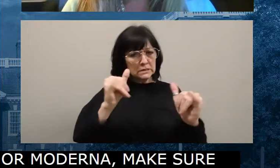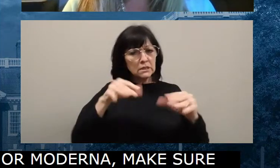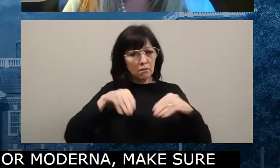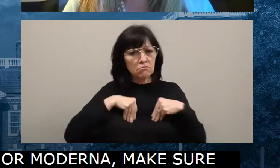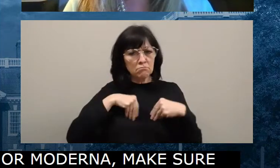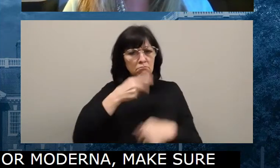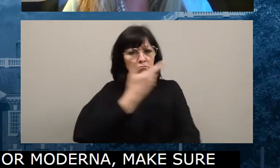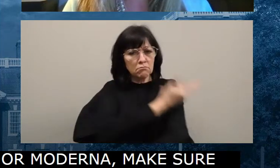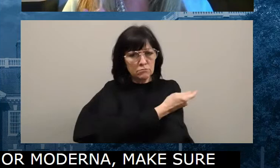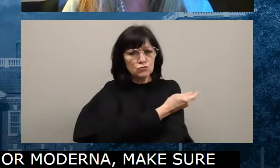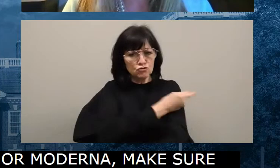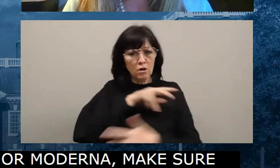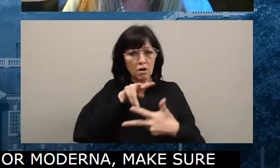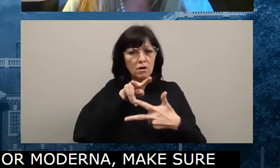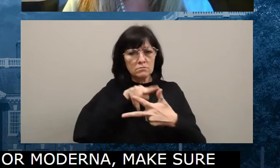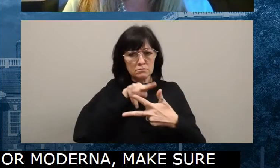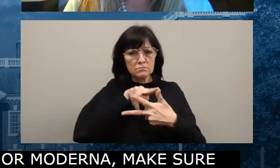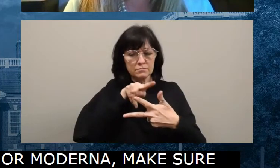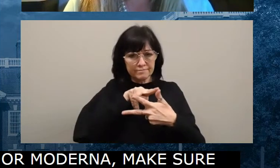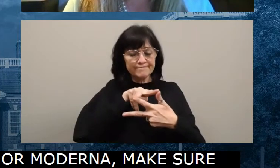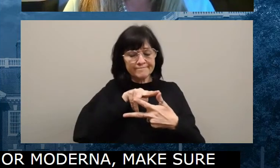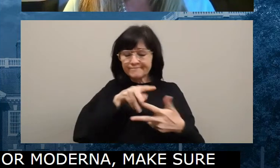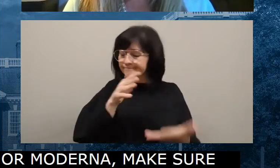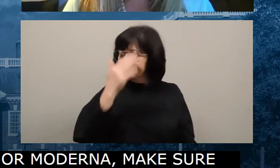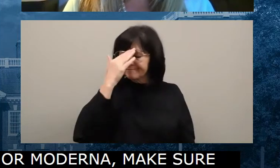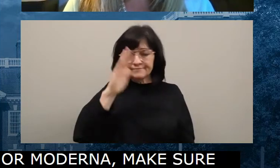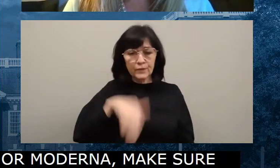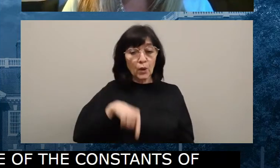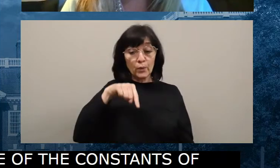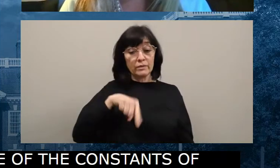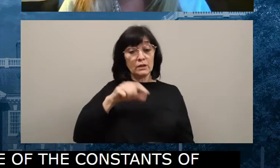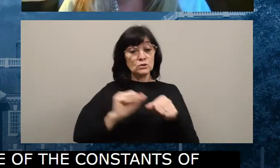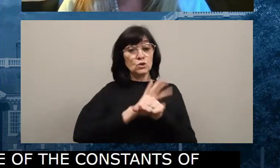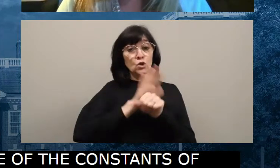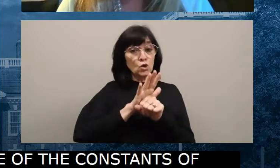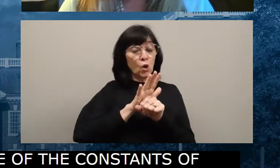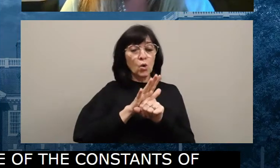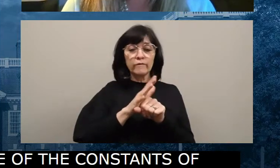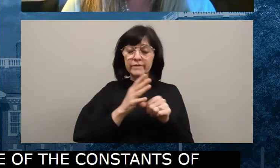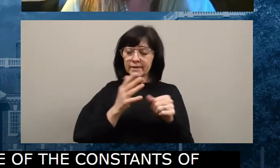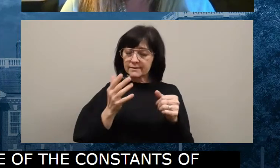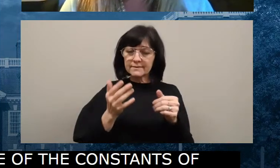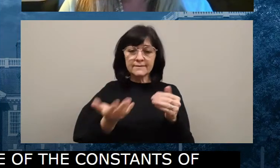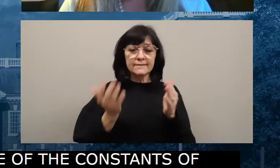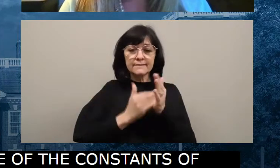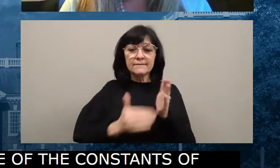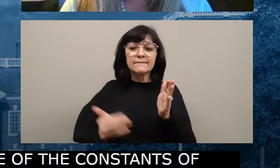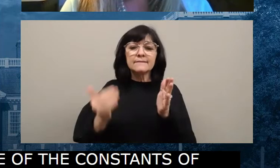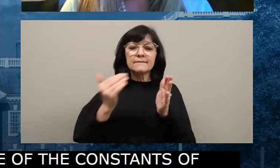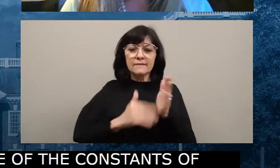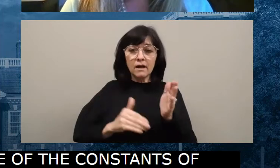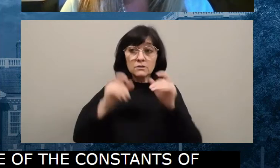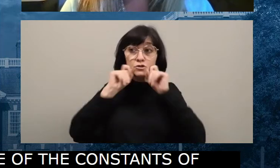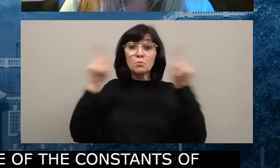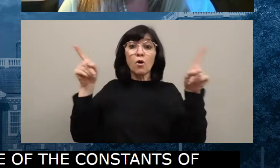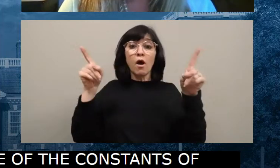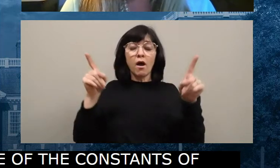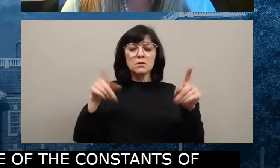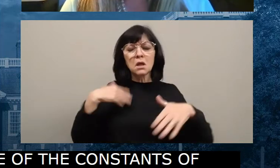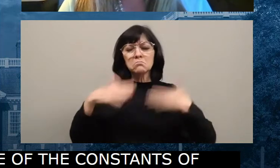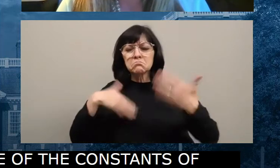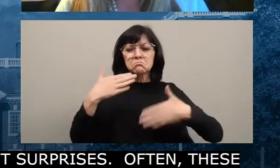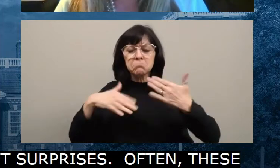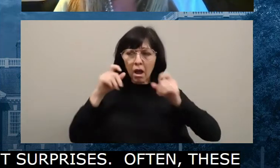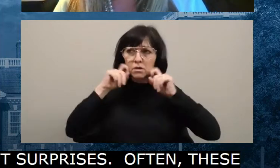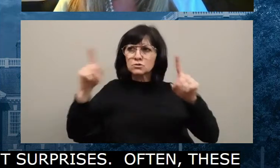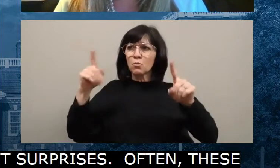this pandemic has been the constant surprises, and often these are unfortunate ones. With the Johnson & Johnson in the last few days,